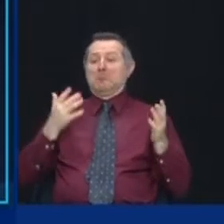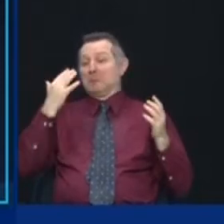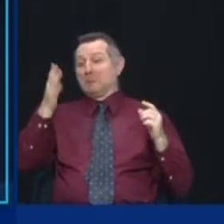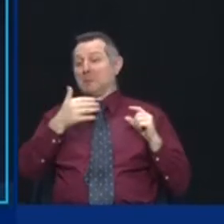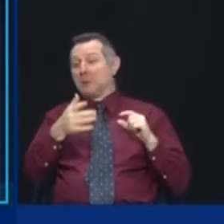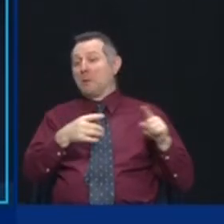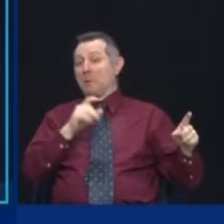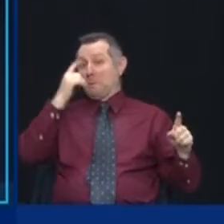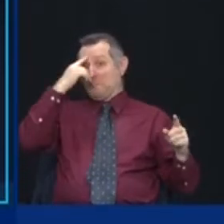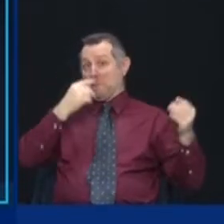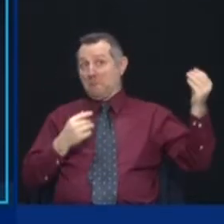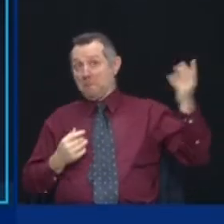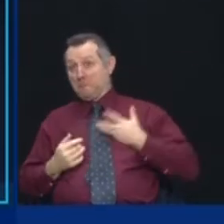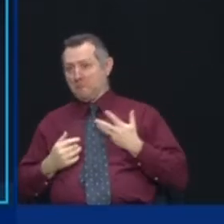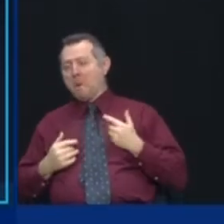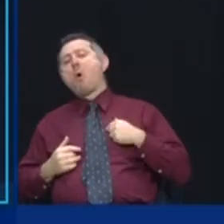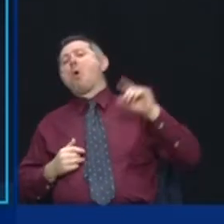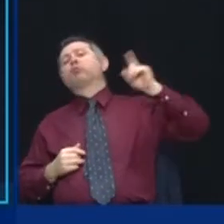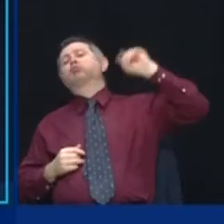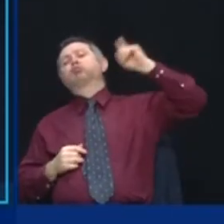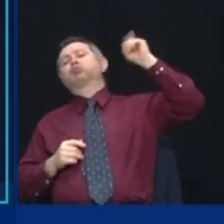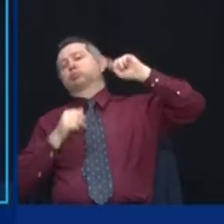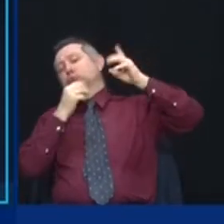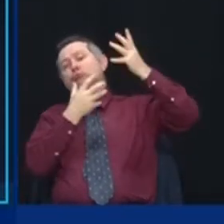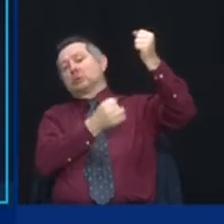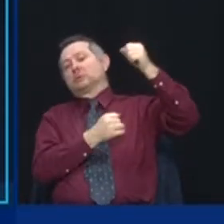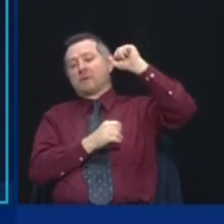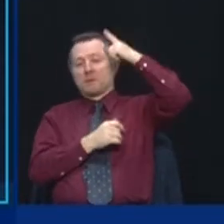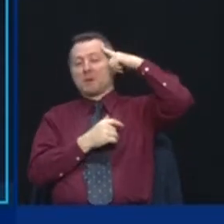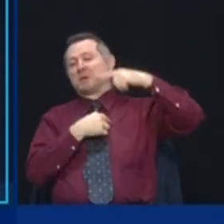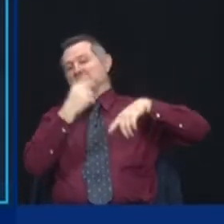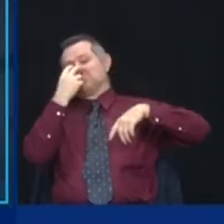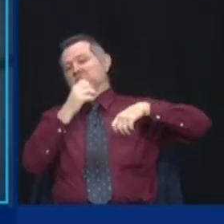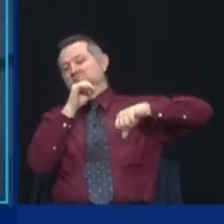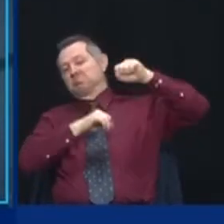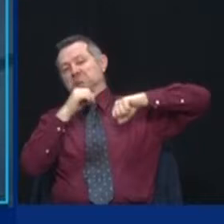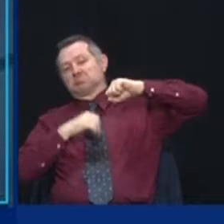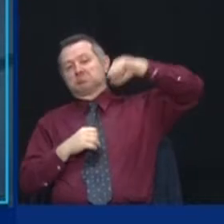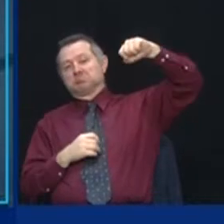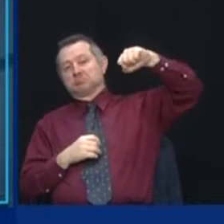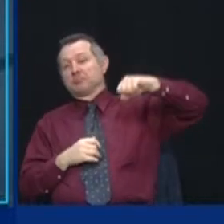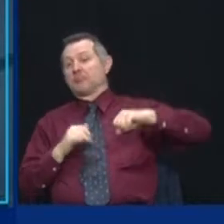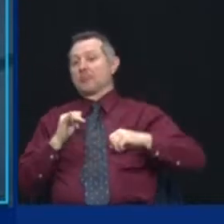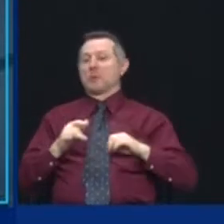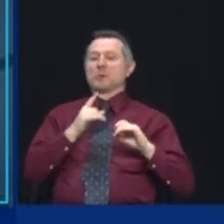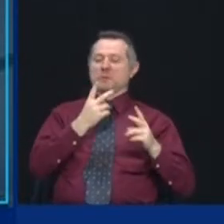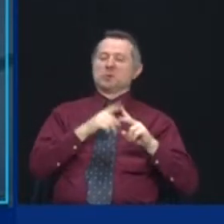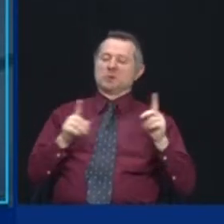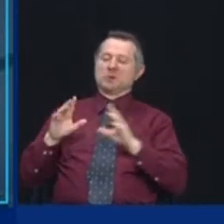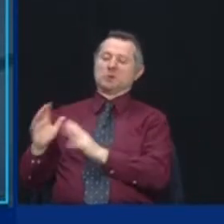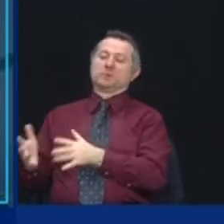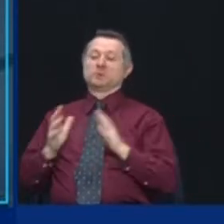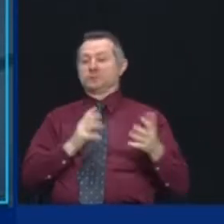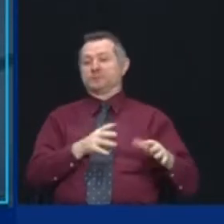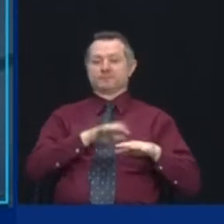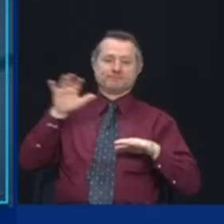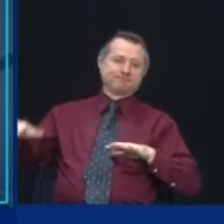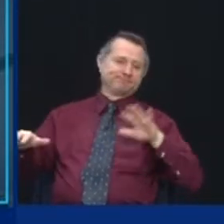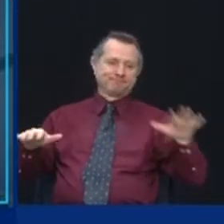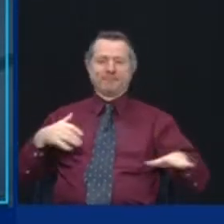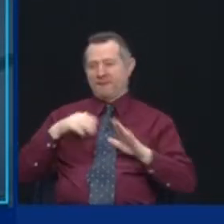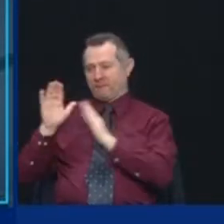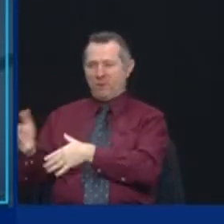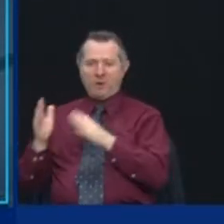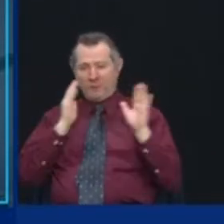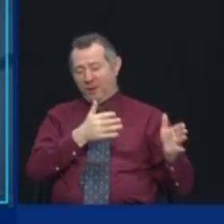doubt government. I distrust government. So those are the two groups we're working on. But the arrows are pointed in the